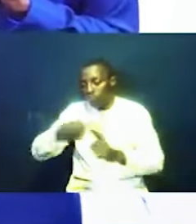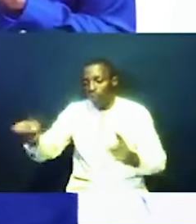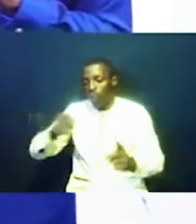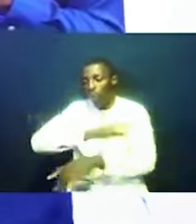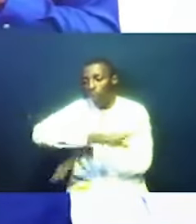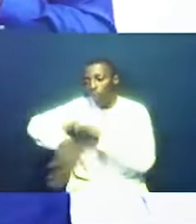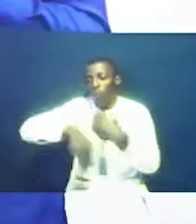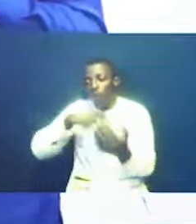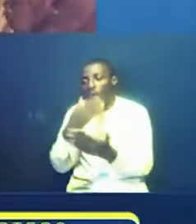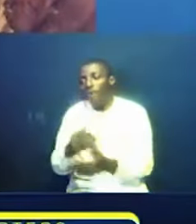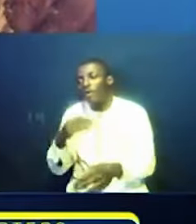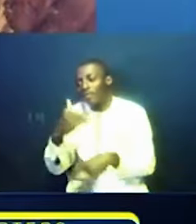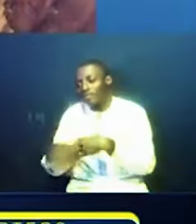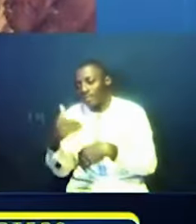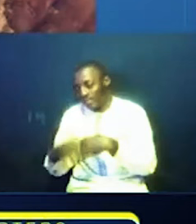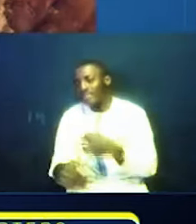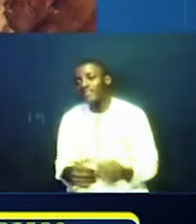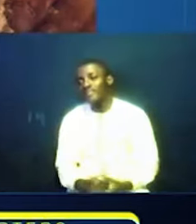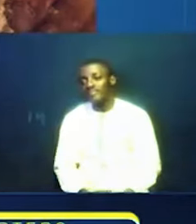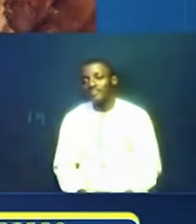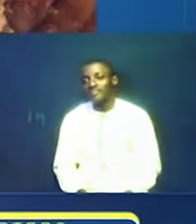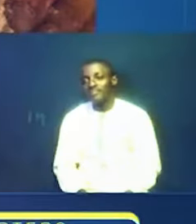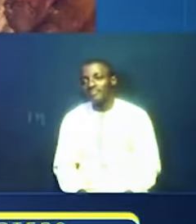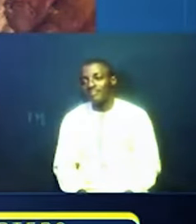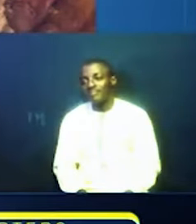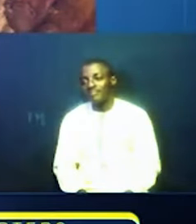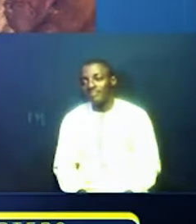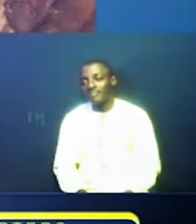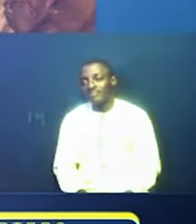one person die for the whole of them to live.